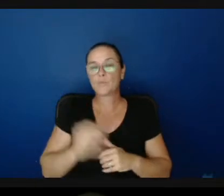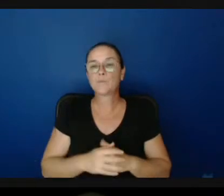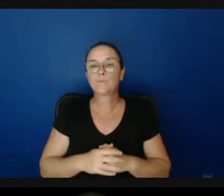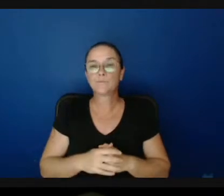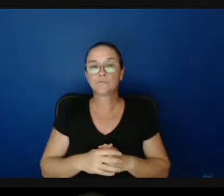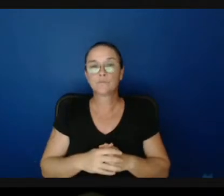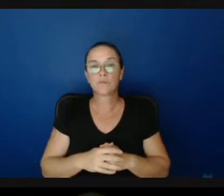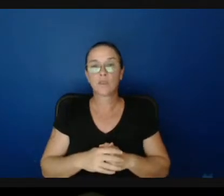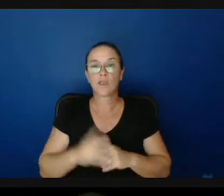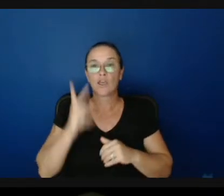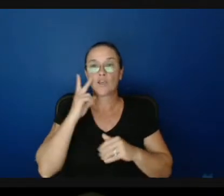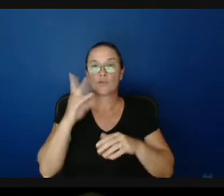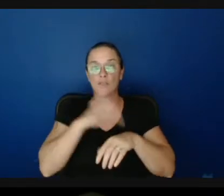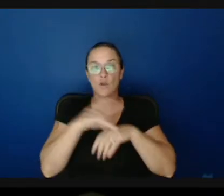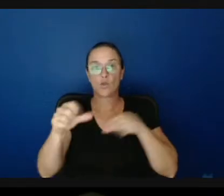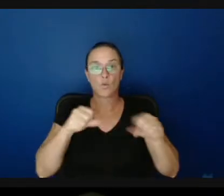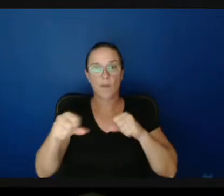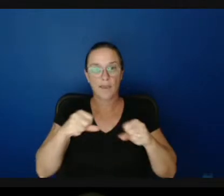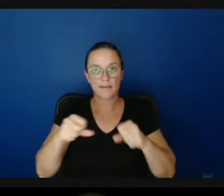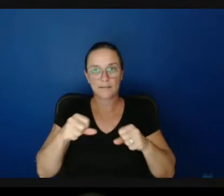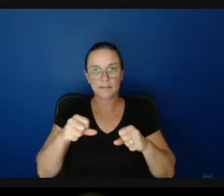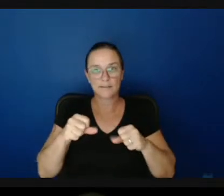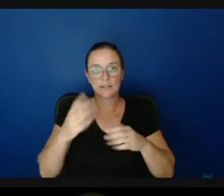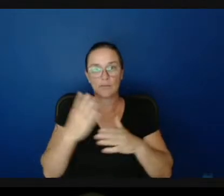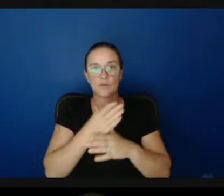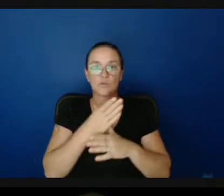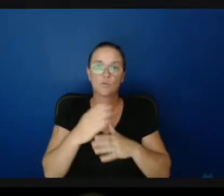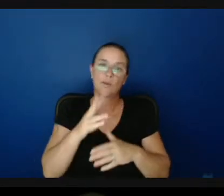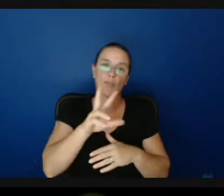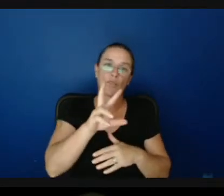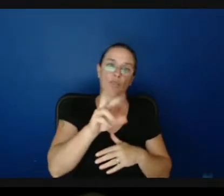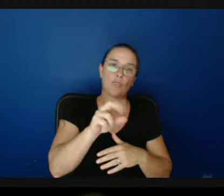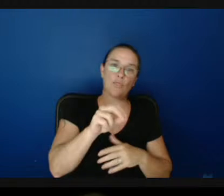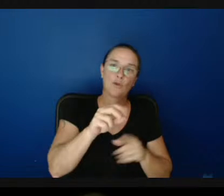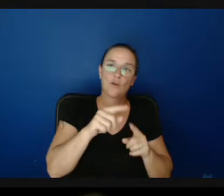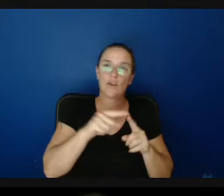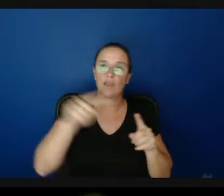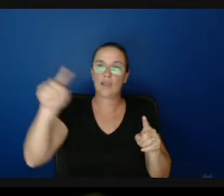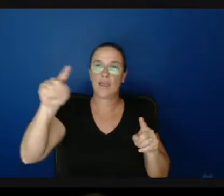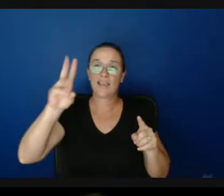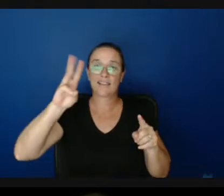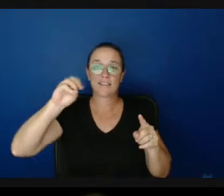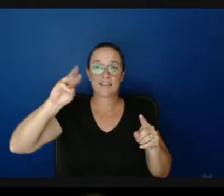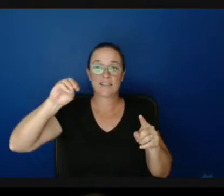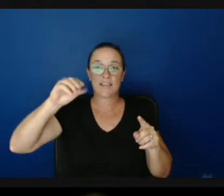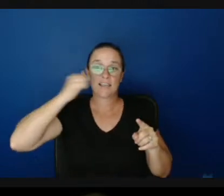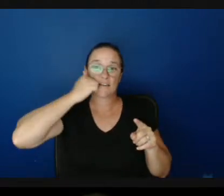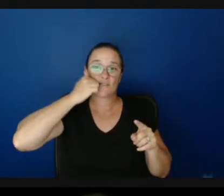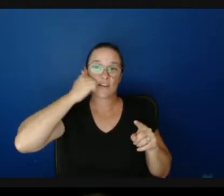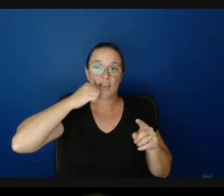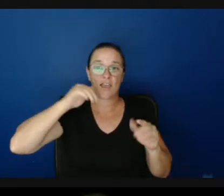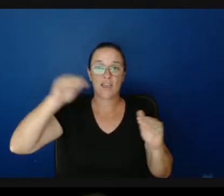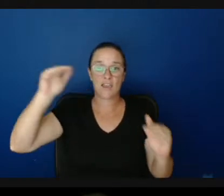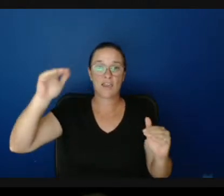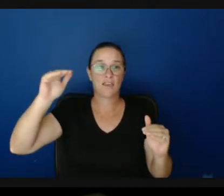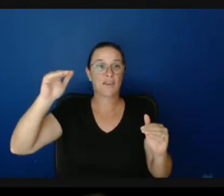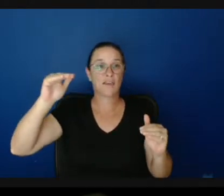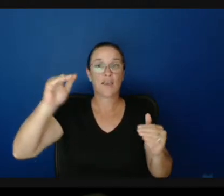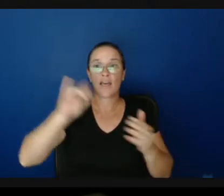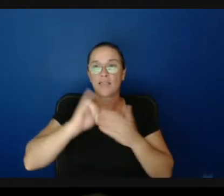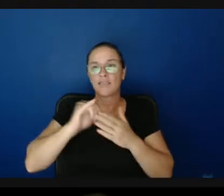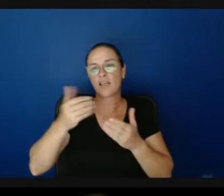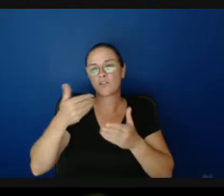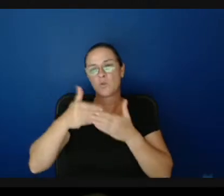week, we see earthquakes have been between 30 and this one day 60 earthquakes per day. So this is closer to the background